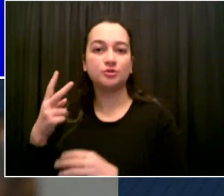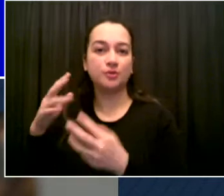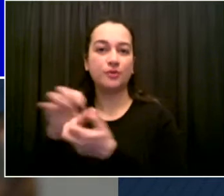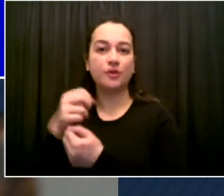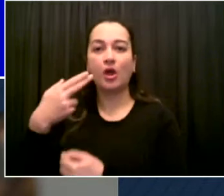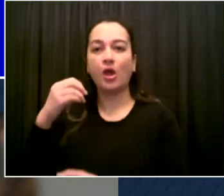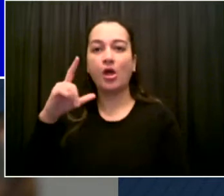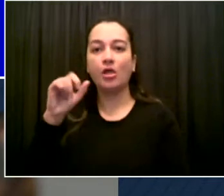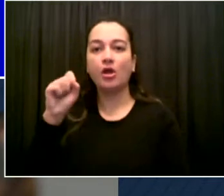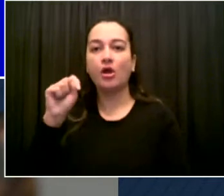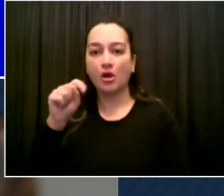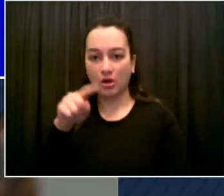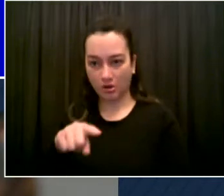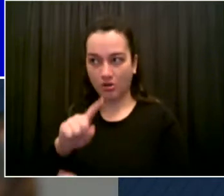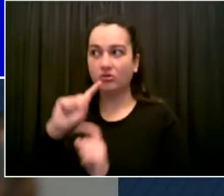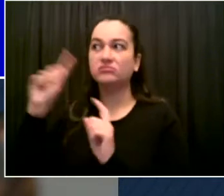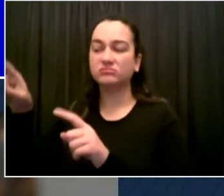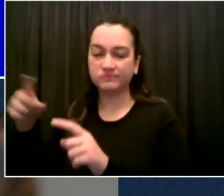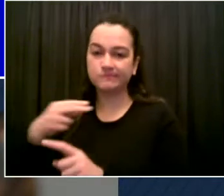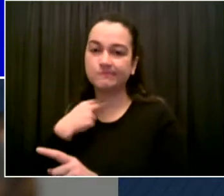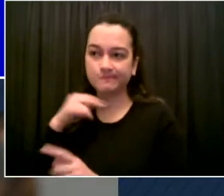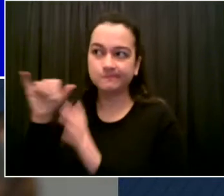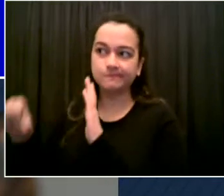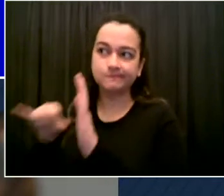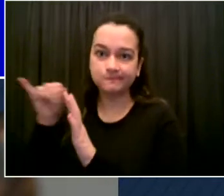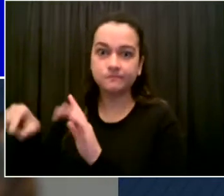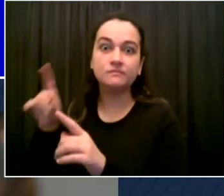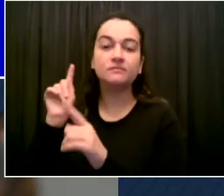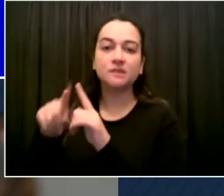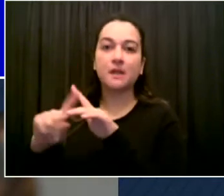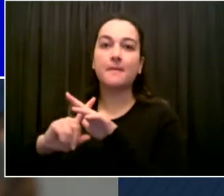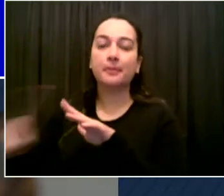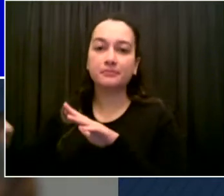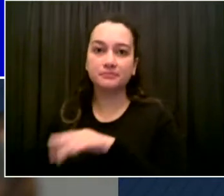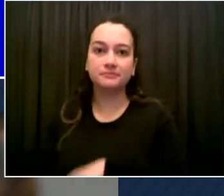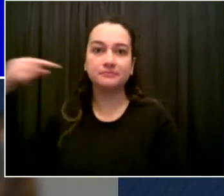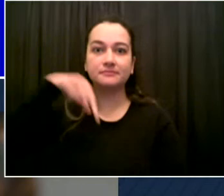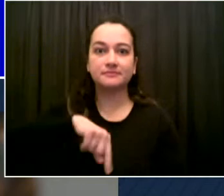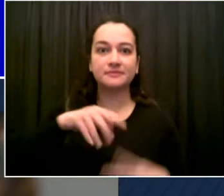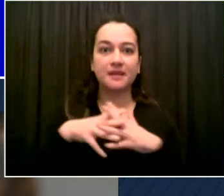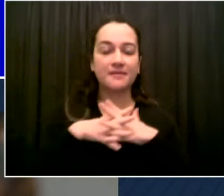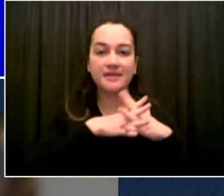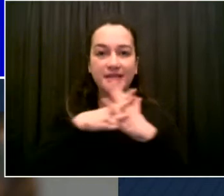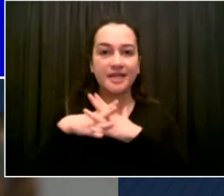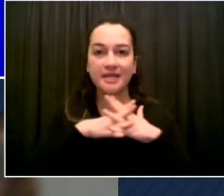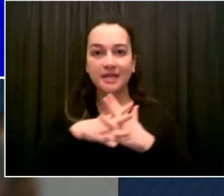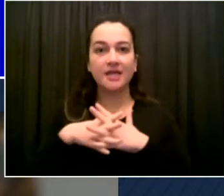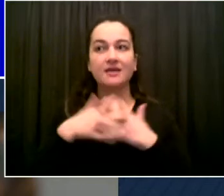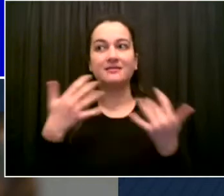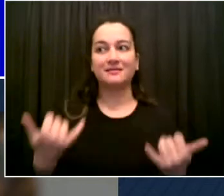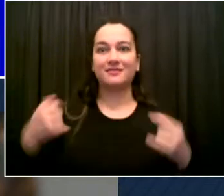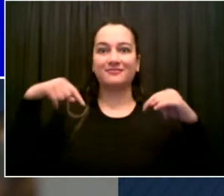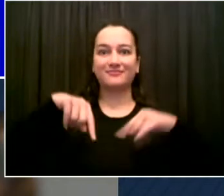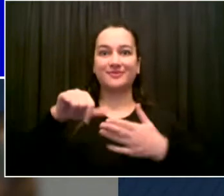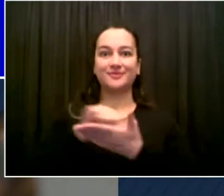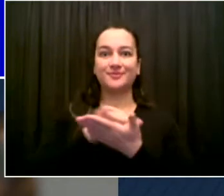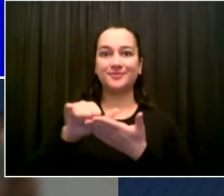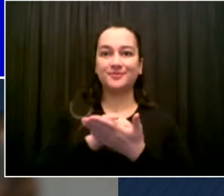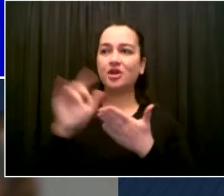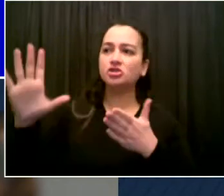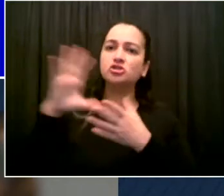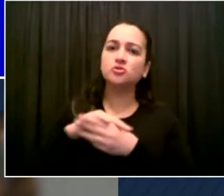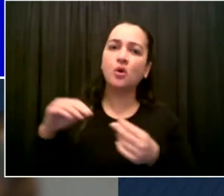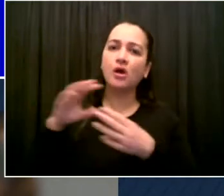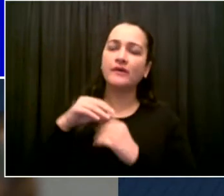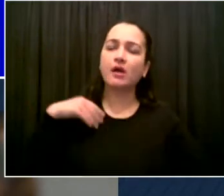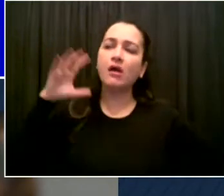City everything she hoped and dreamed of. She got vaccinated through our special effort to reach Holocaust